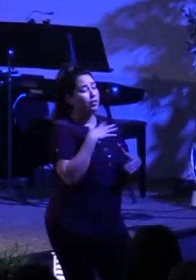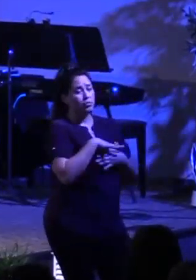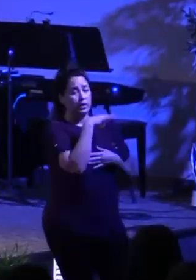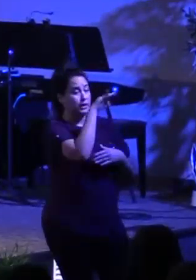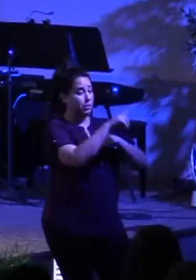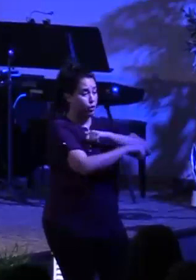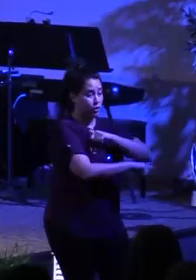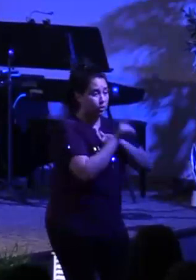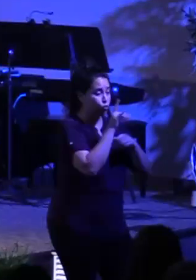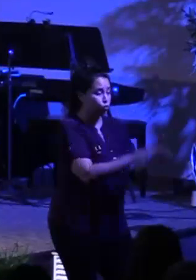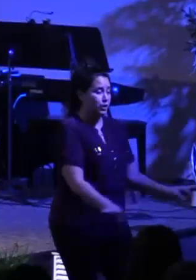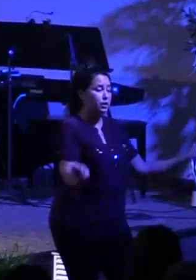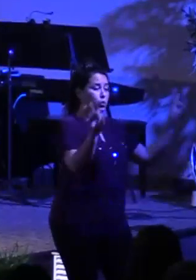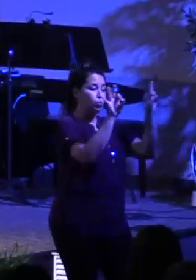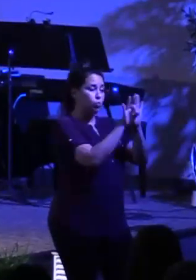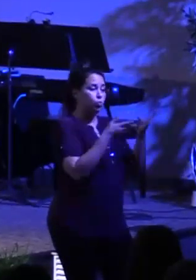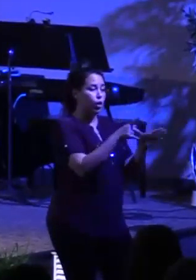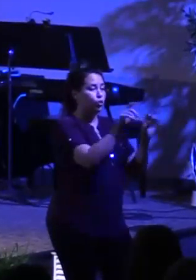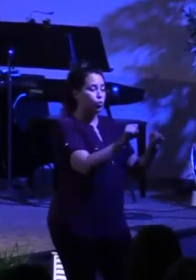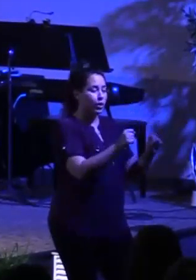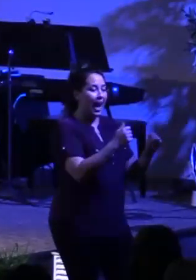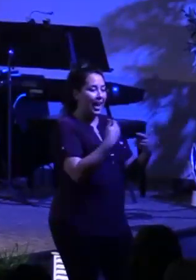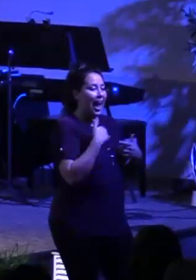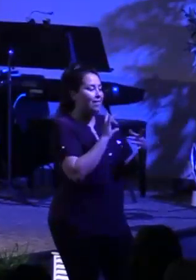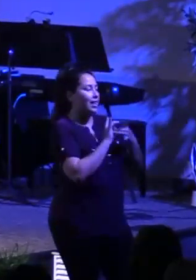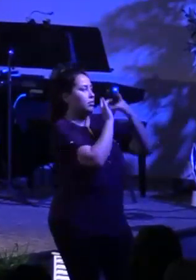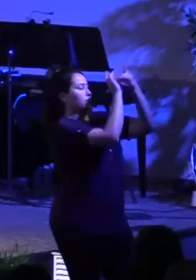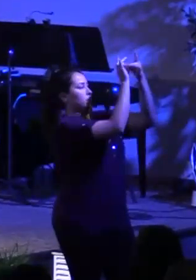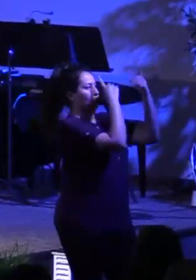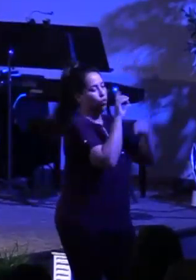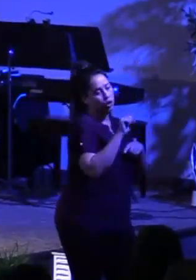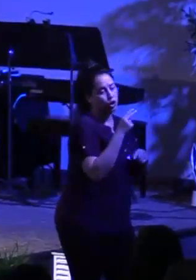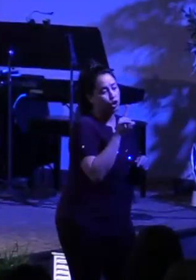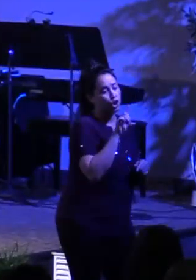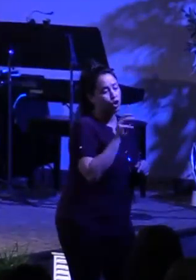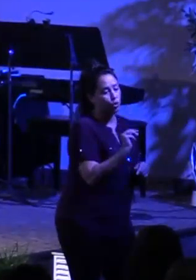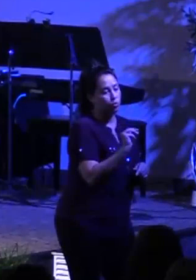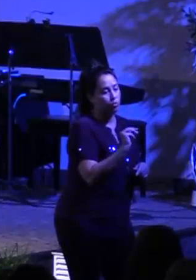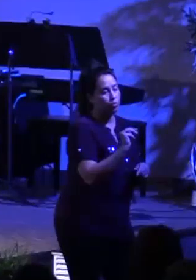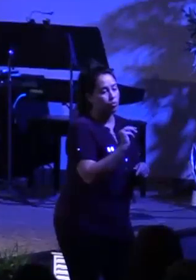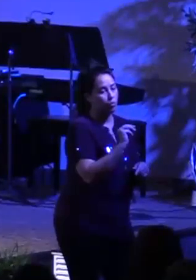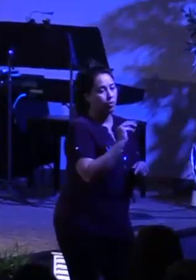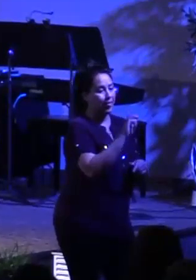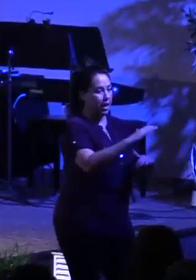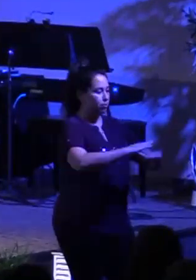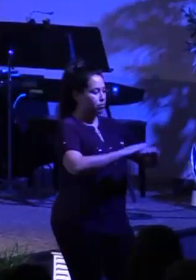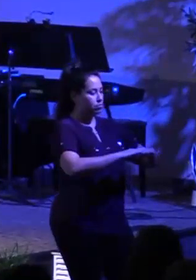ways to reach shalom as a baseline, to elevate the baseline of shalom.